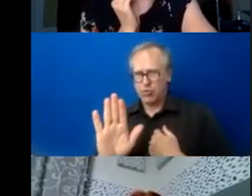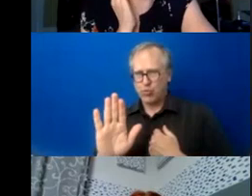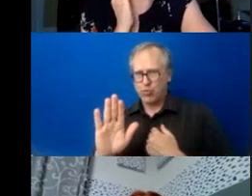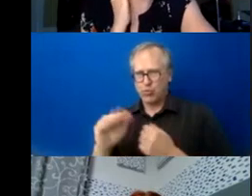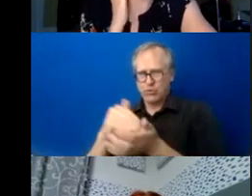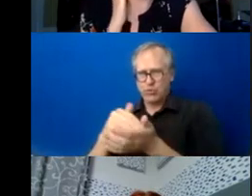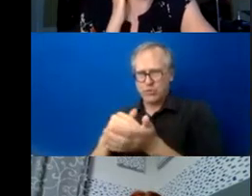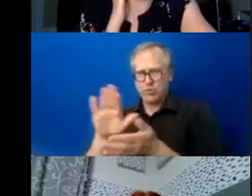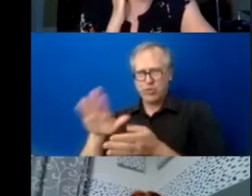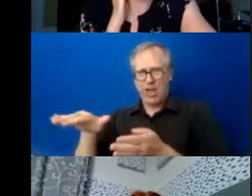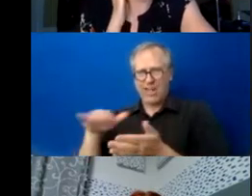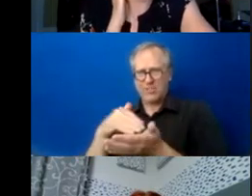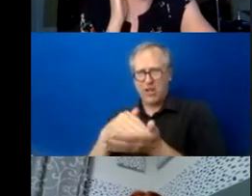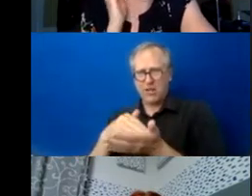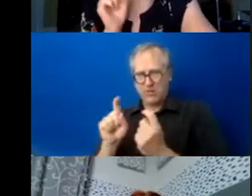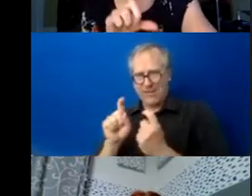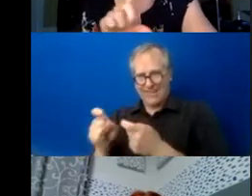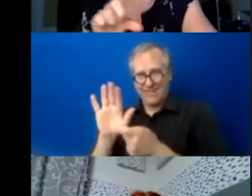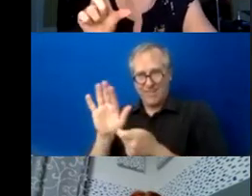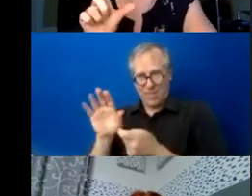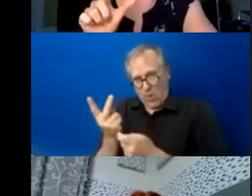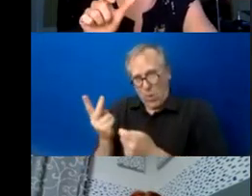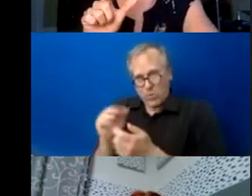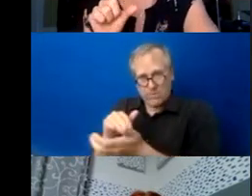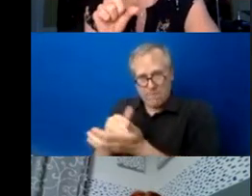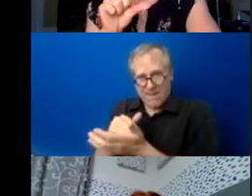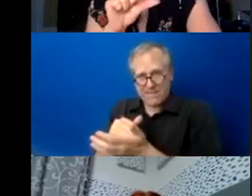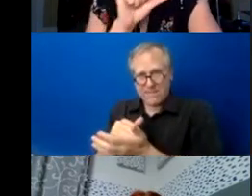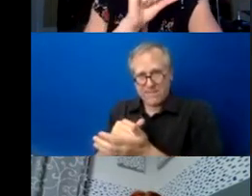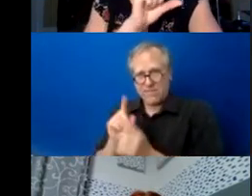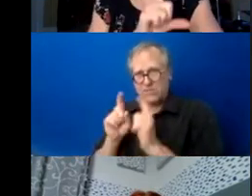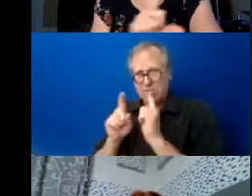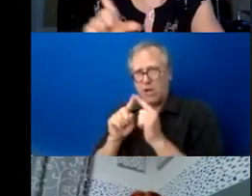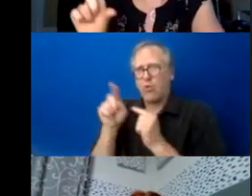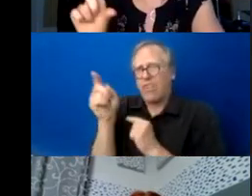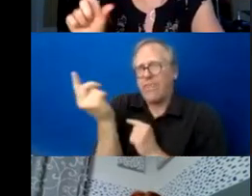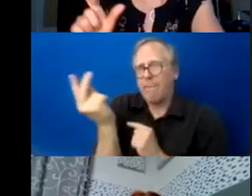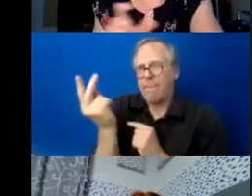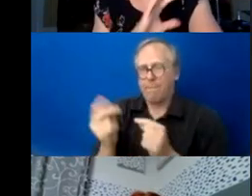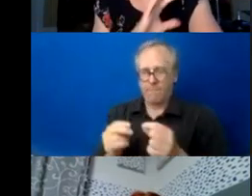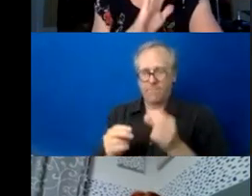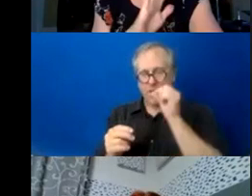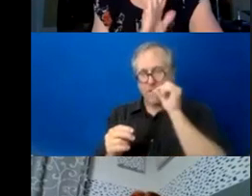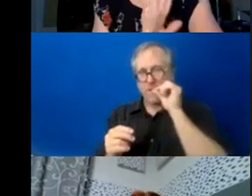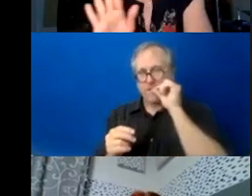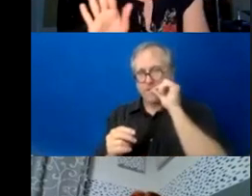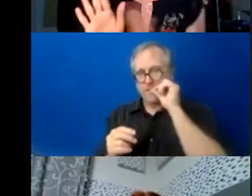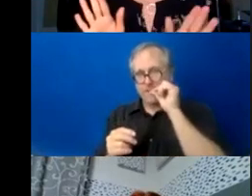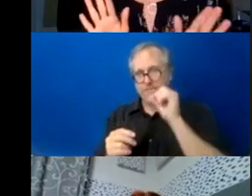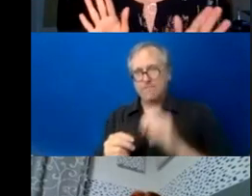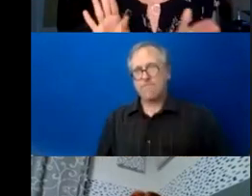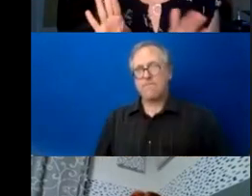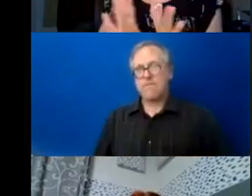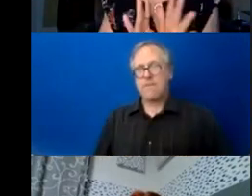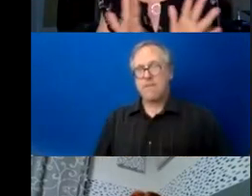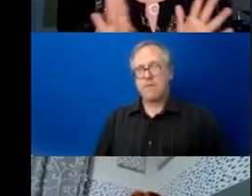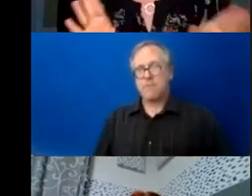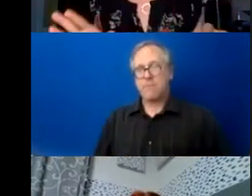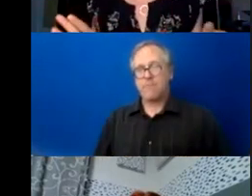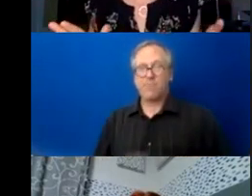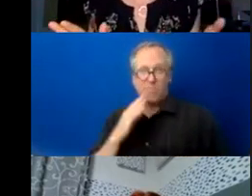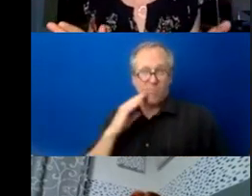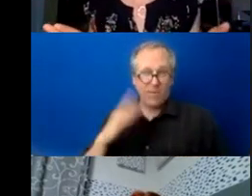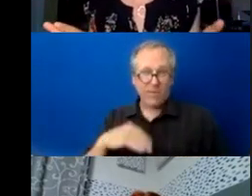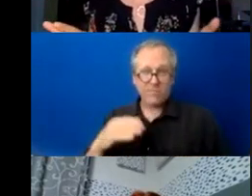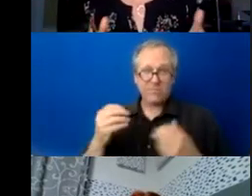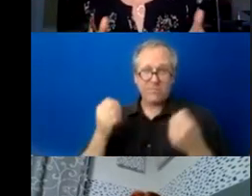pediatrician or whoever is prescribing the medications, just around if there are, there's, as you can imagine, there are lots and lots of